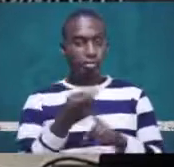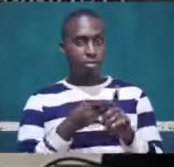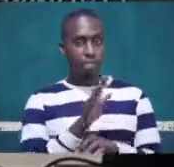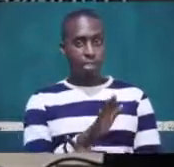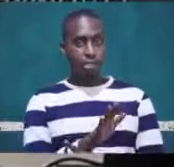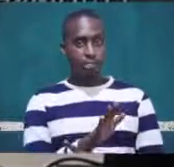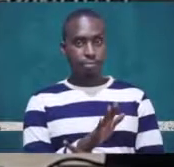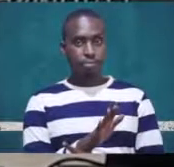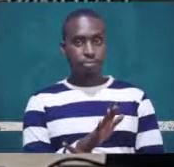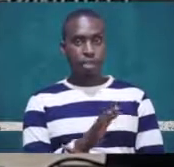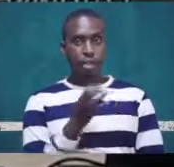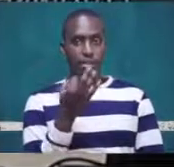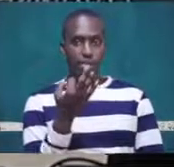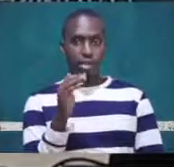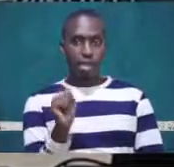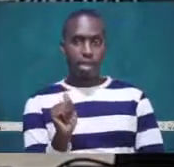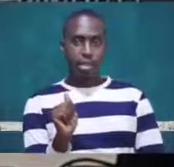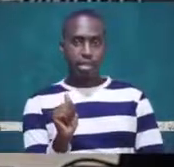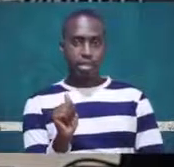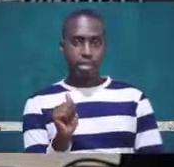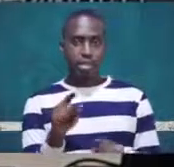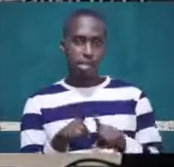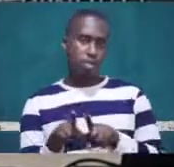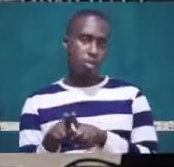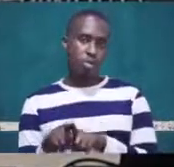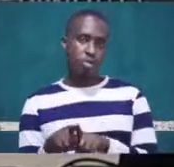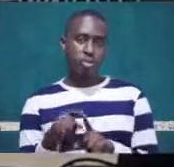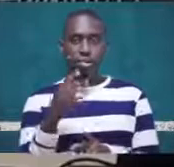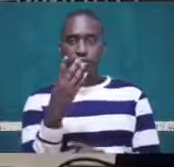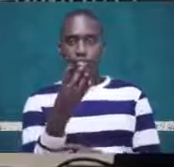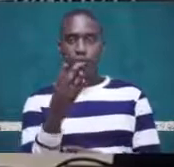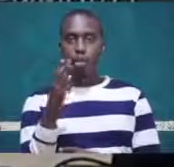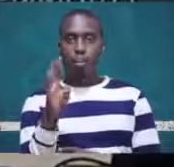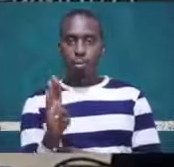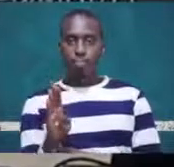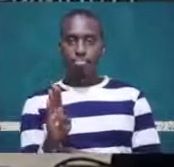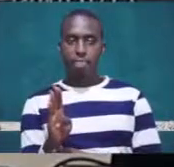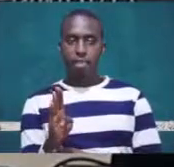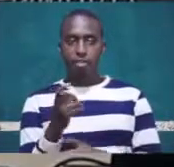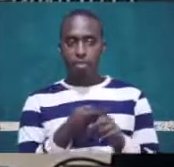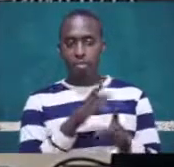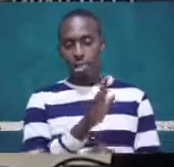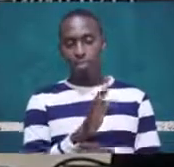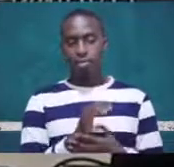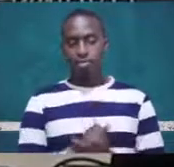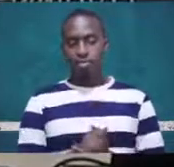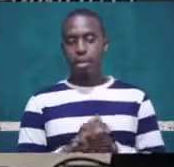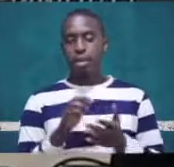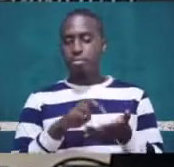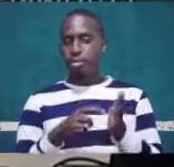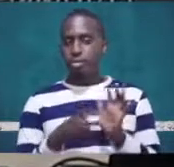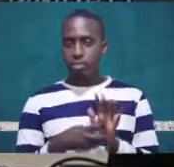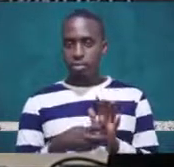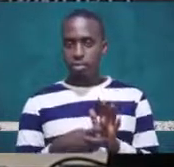here, 3a equals 4b. From this equation, it means